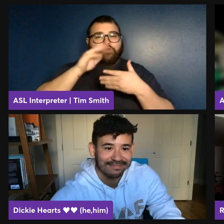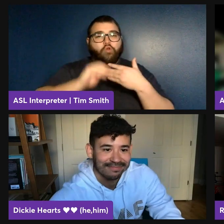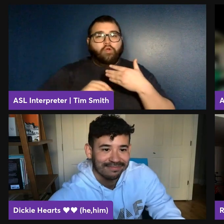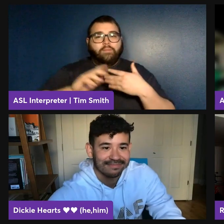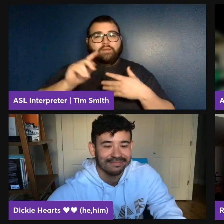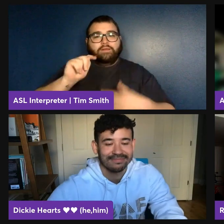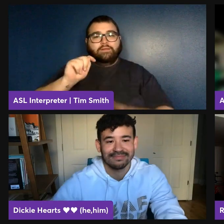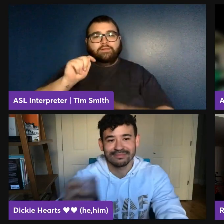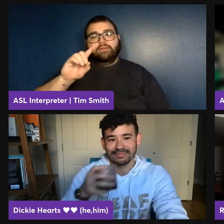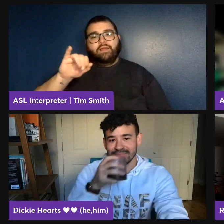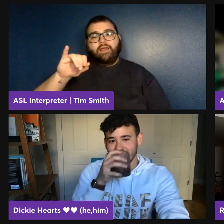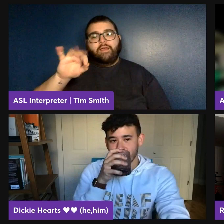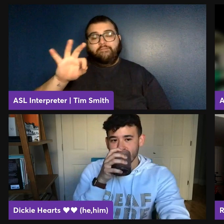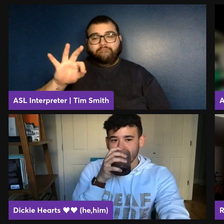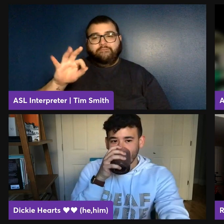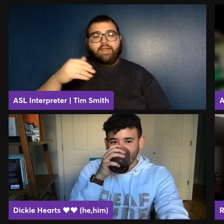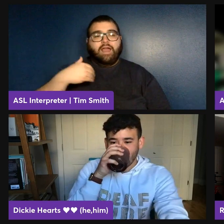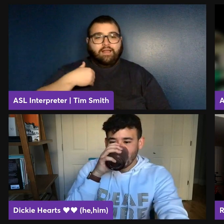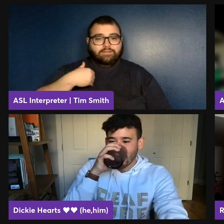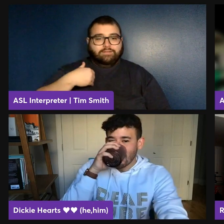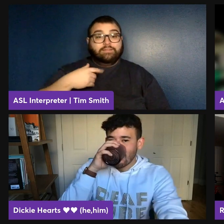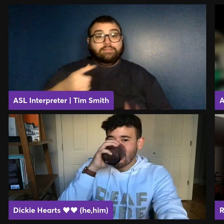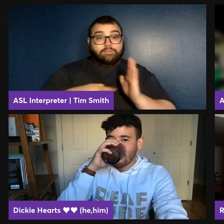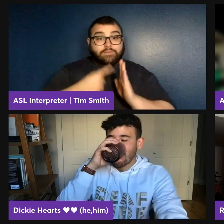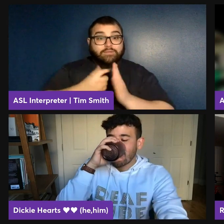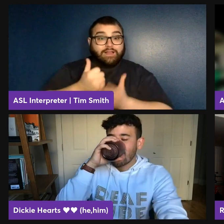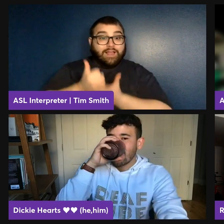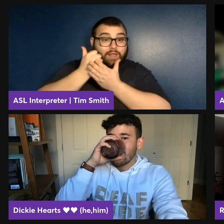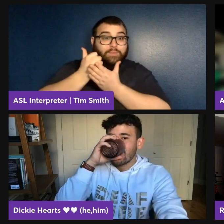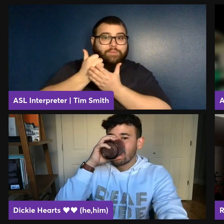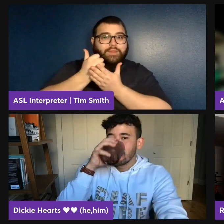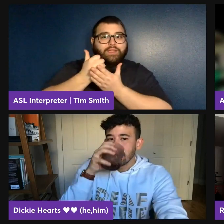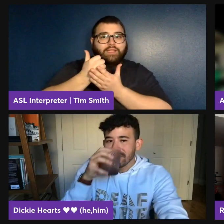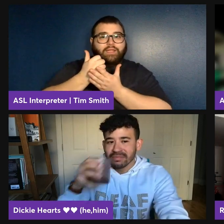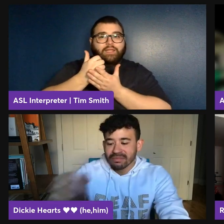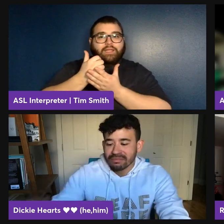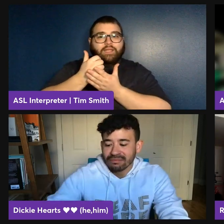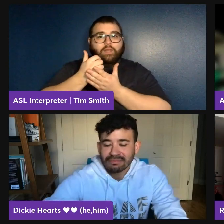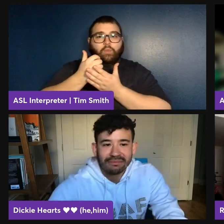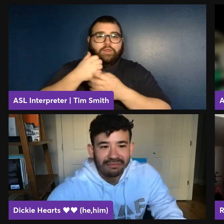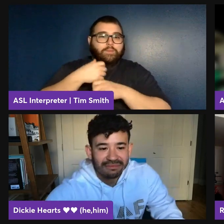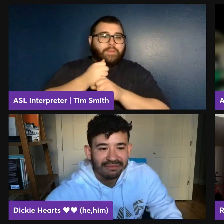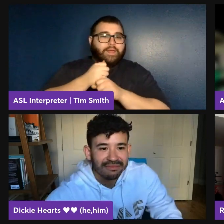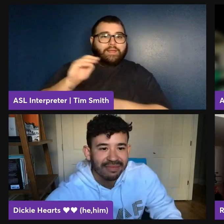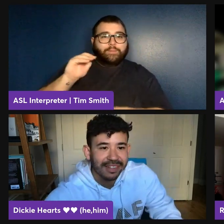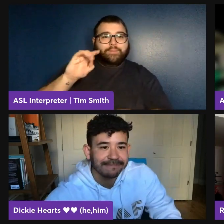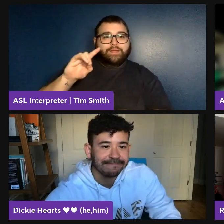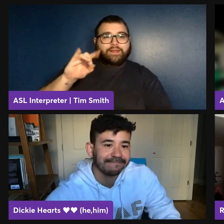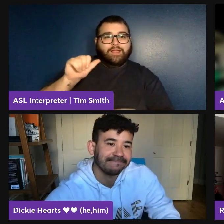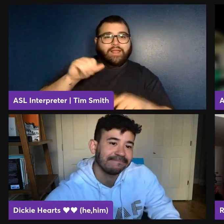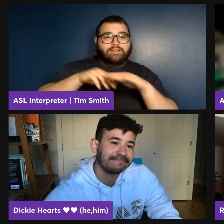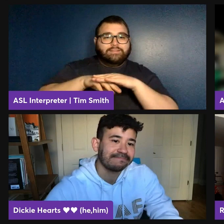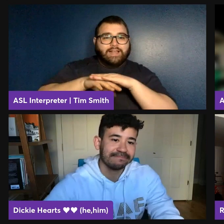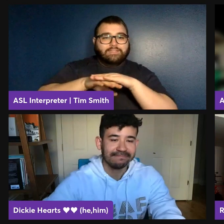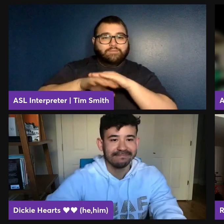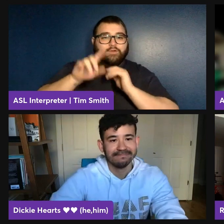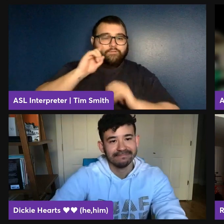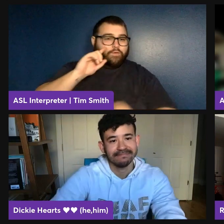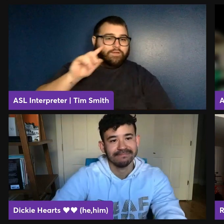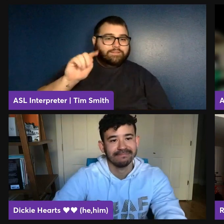TDF has. I've sometimes helped out with making some media accessible for TDF in past